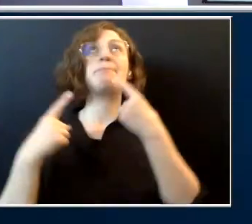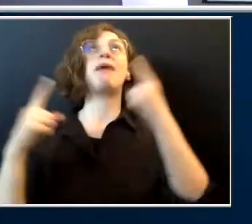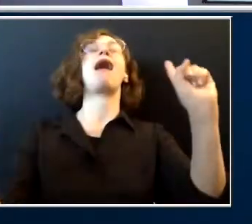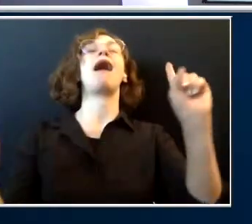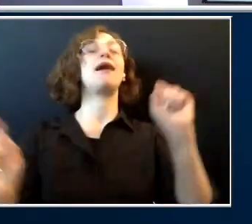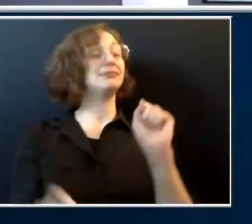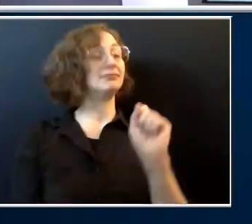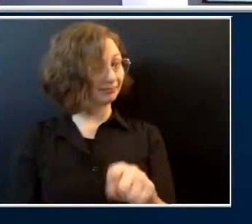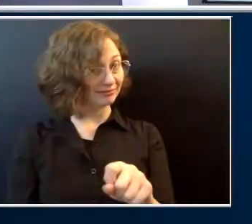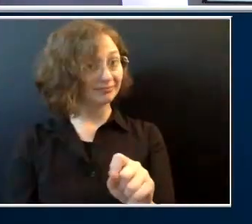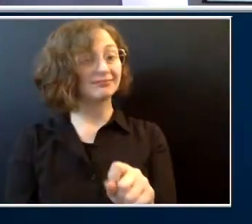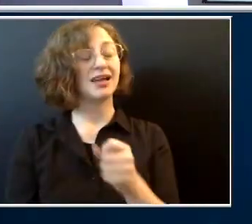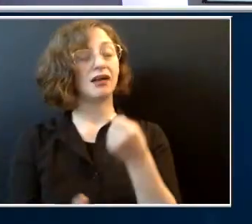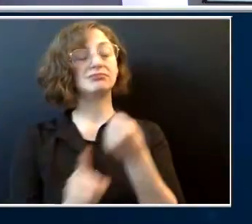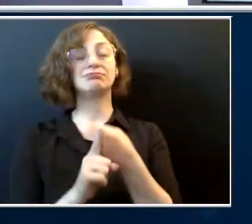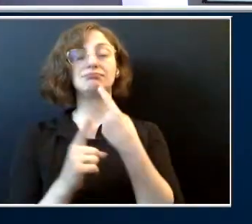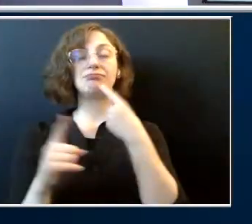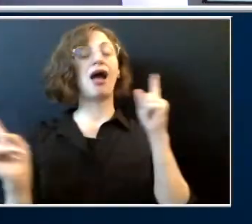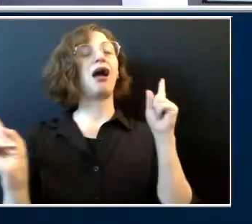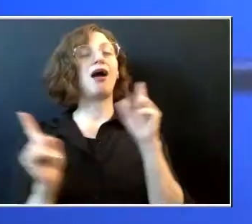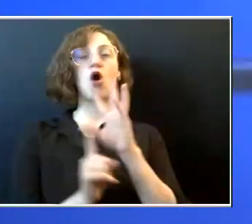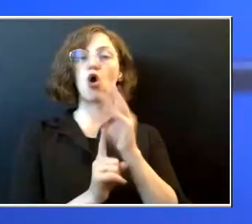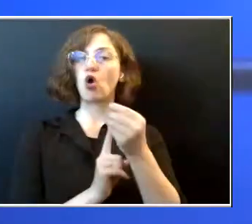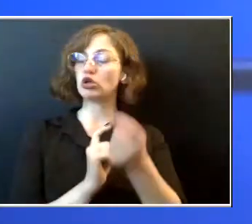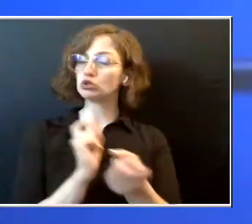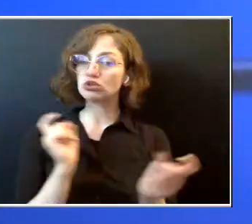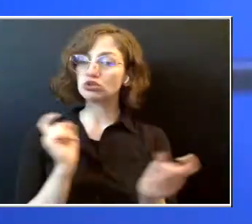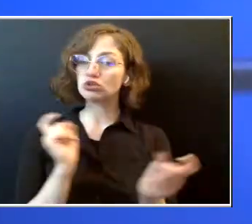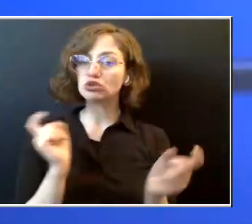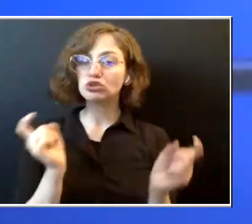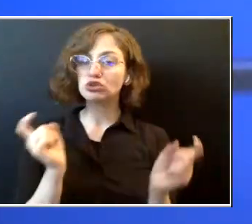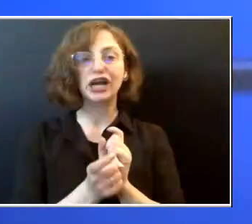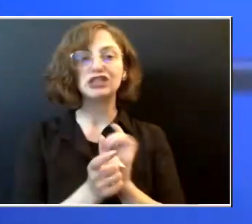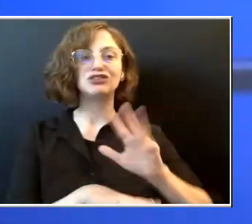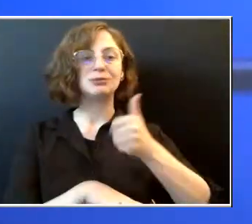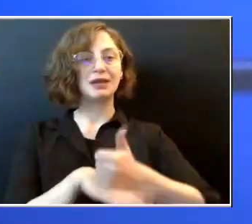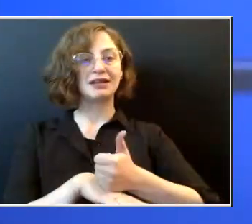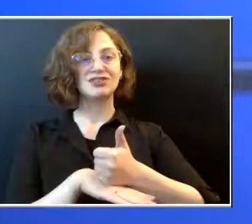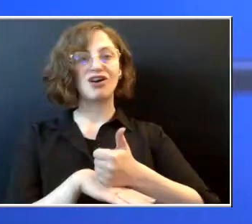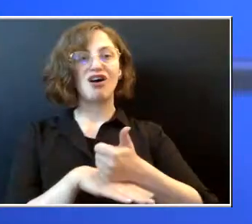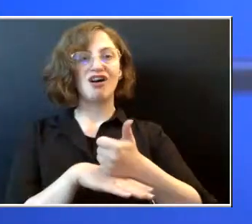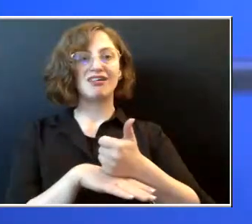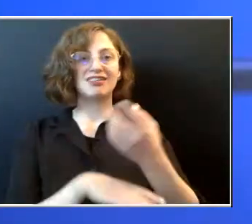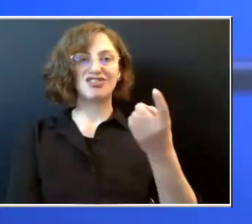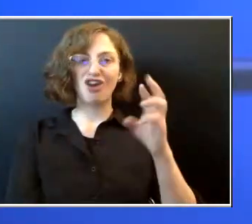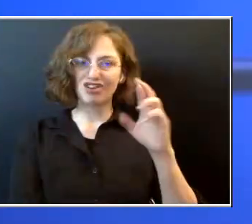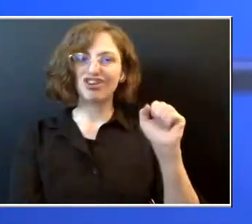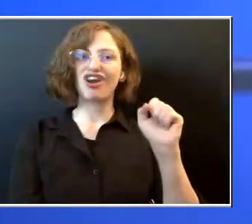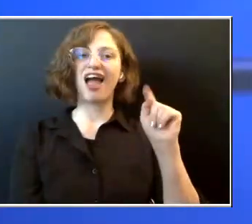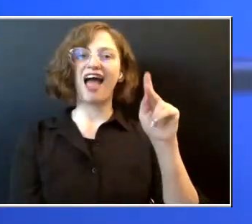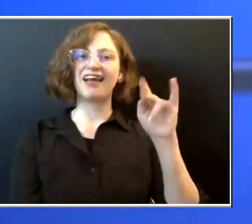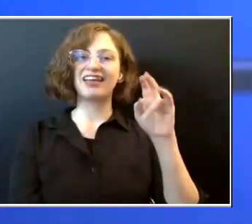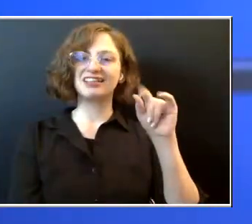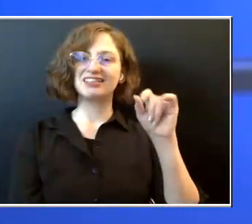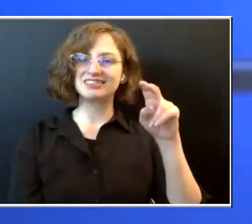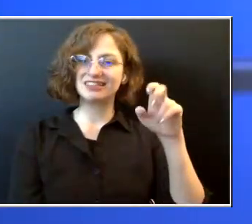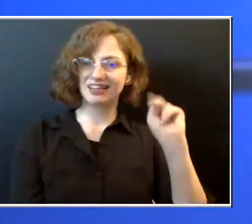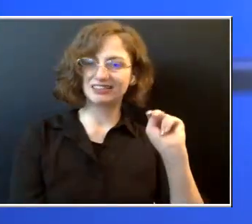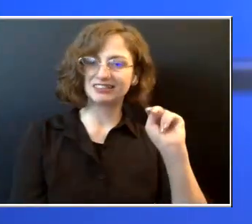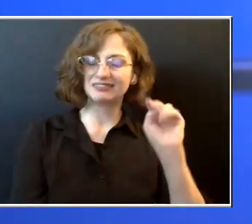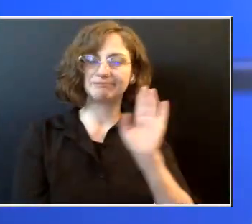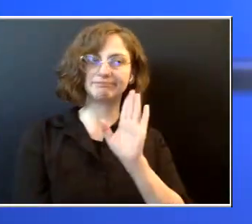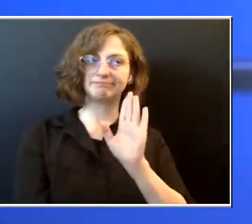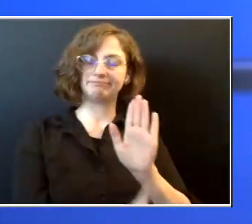a change of culture based upon Dr. Atkinson's clear commitment, and it was, like I said, was